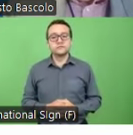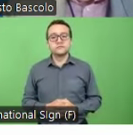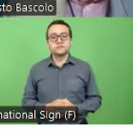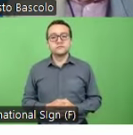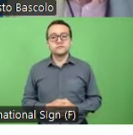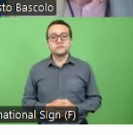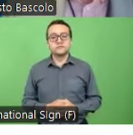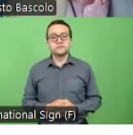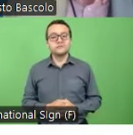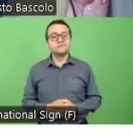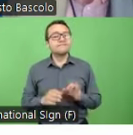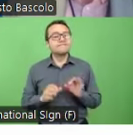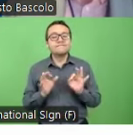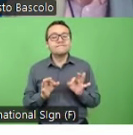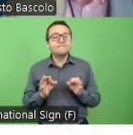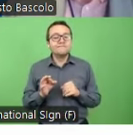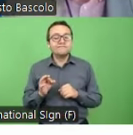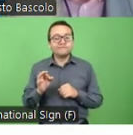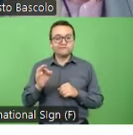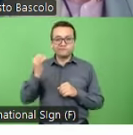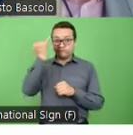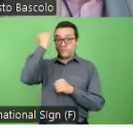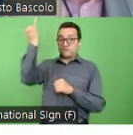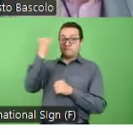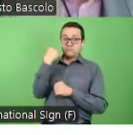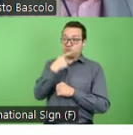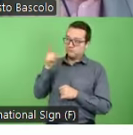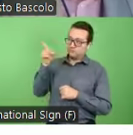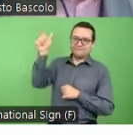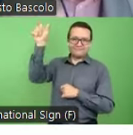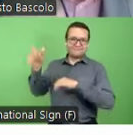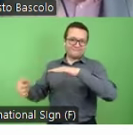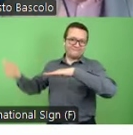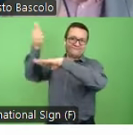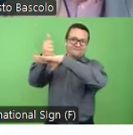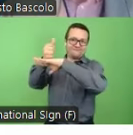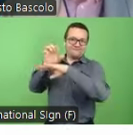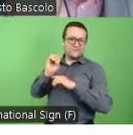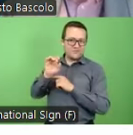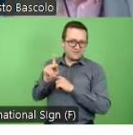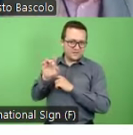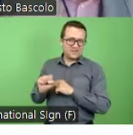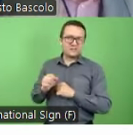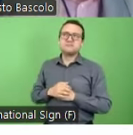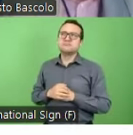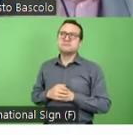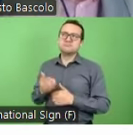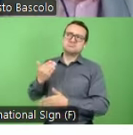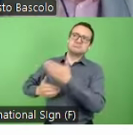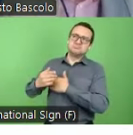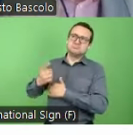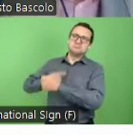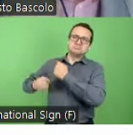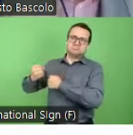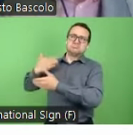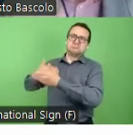la, la iniciativa por parte del director fue clave. Esto lo estamos remitiendo hace the unos initiative on behalf of the director is en key. We are going